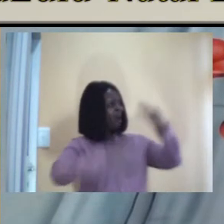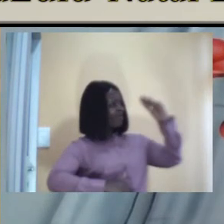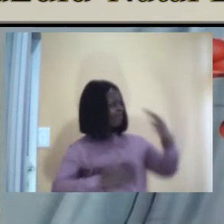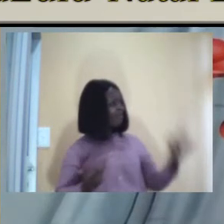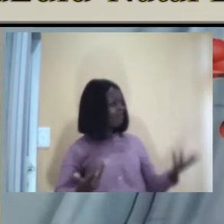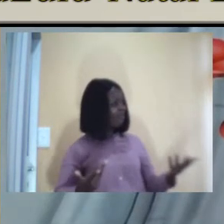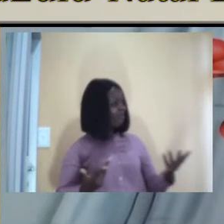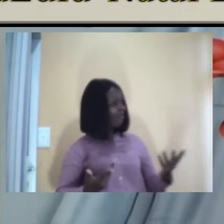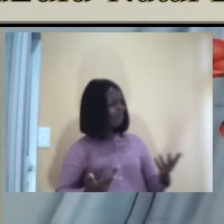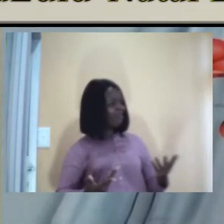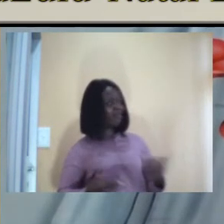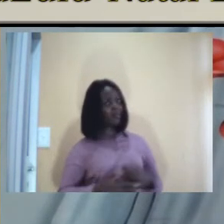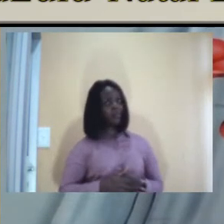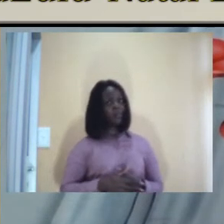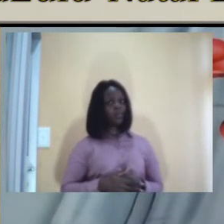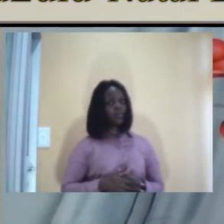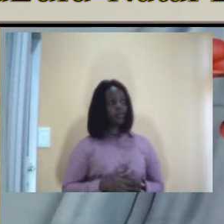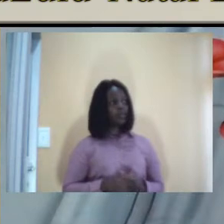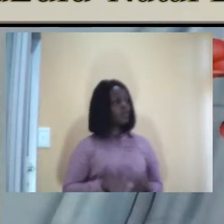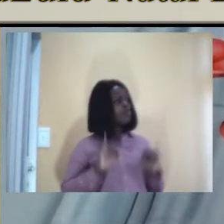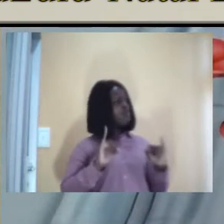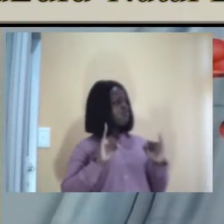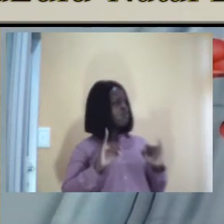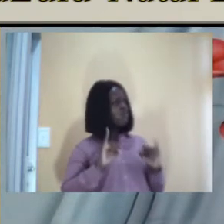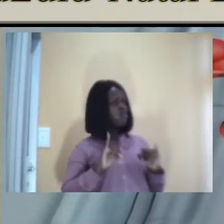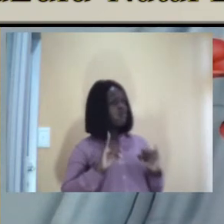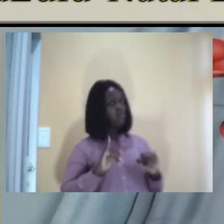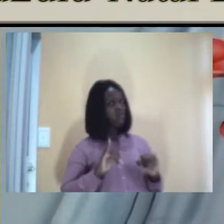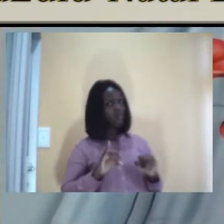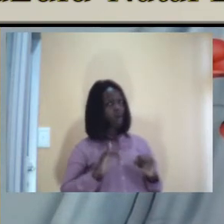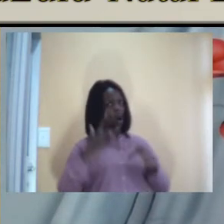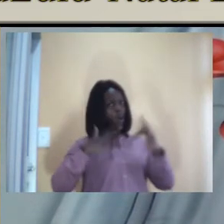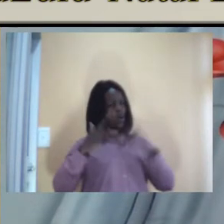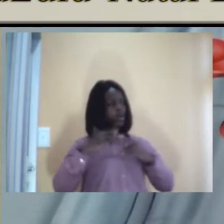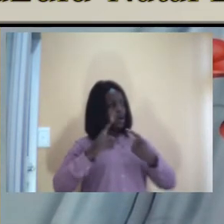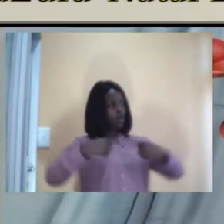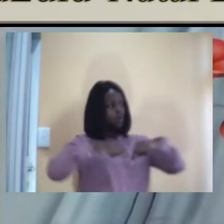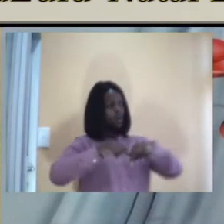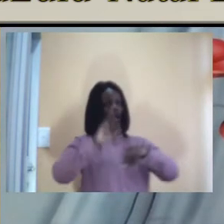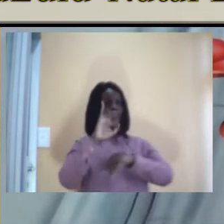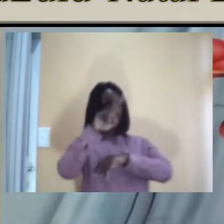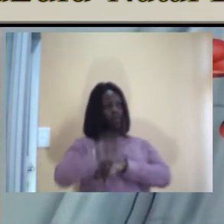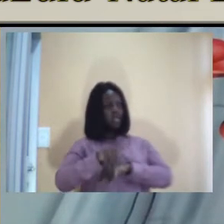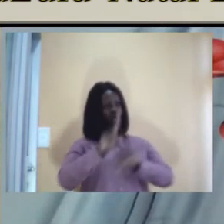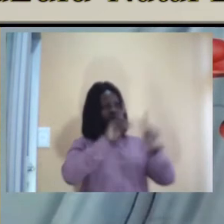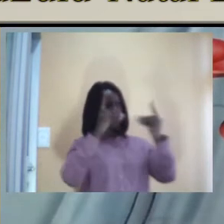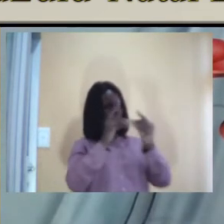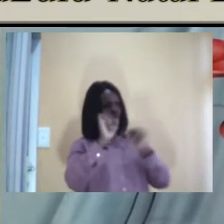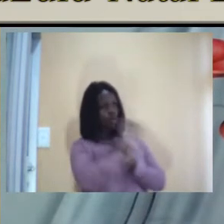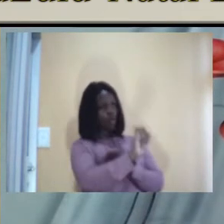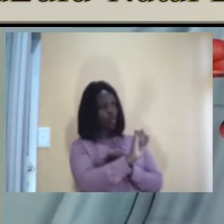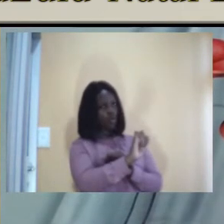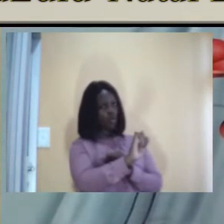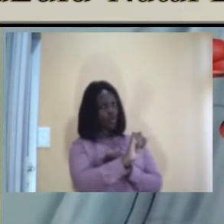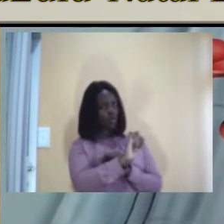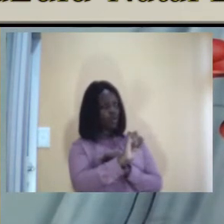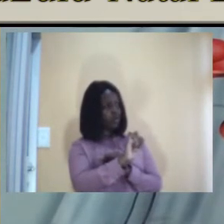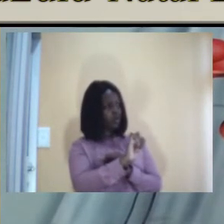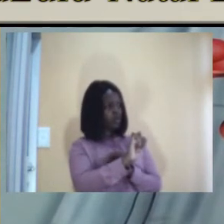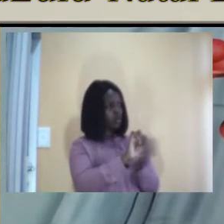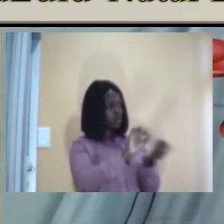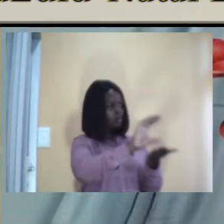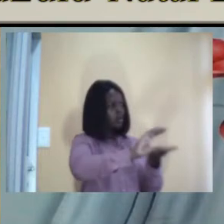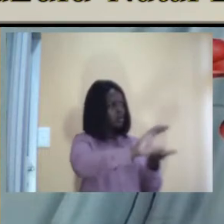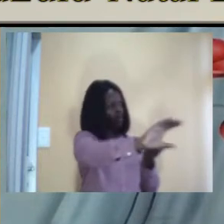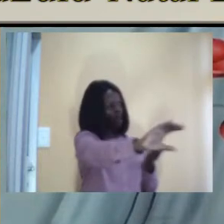Furthermore, it is deeply troubling to us as an IFP that the department conditional grant were cut